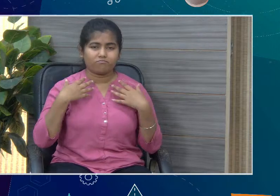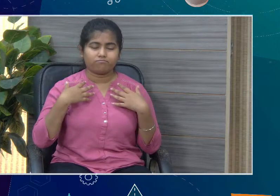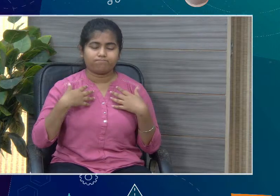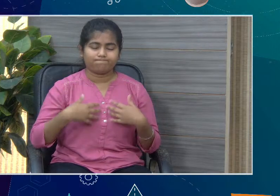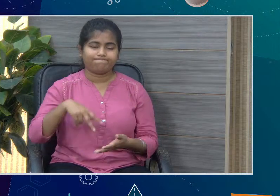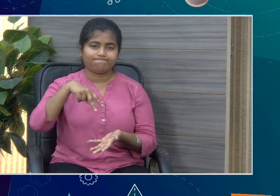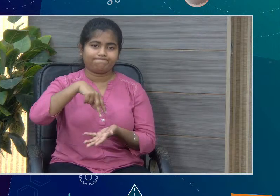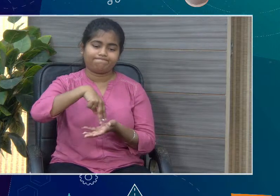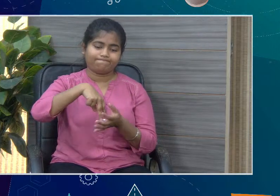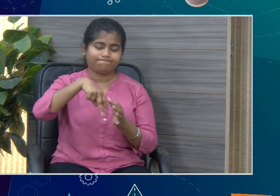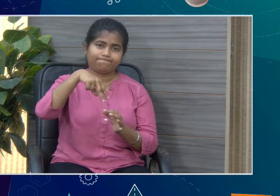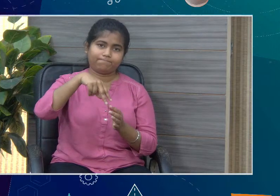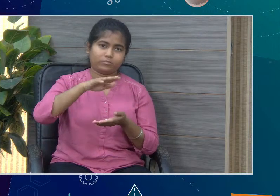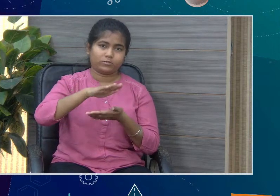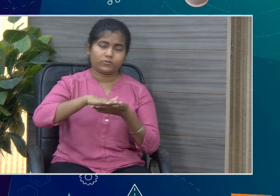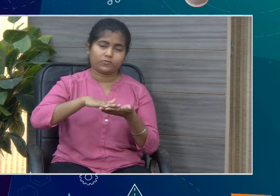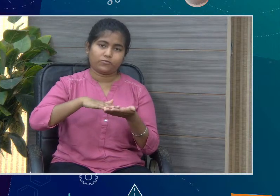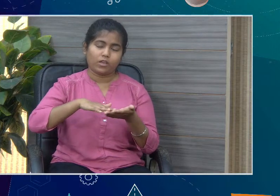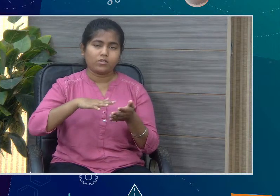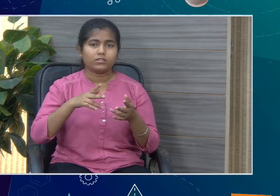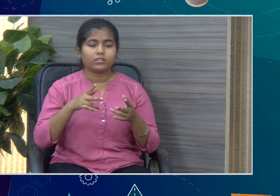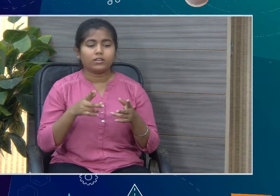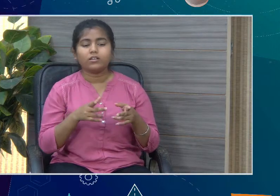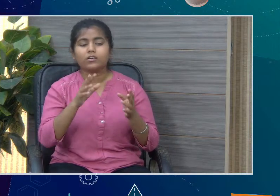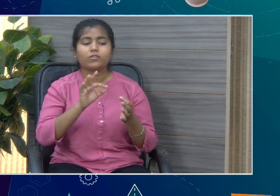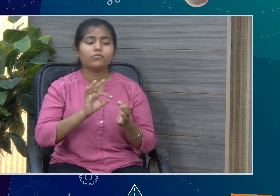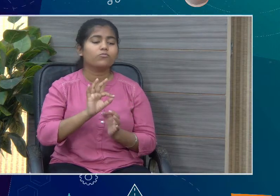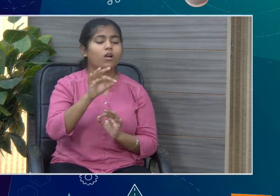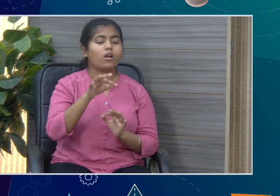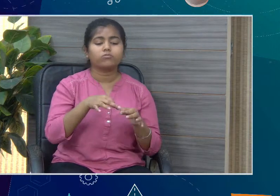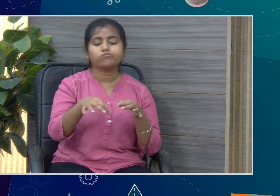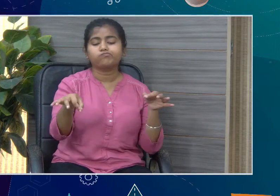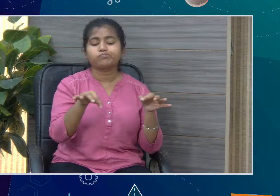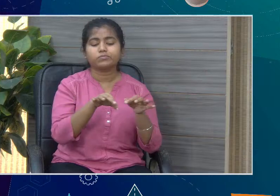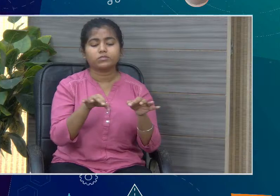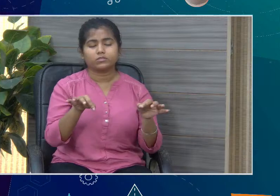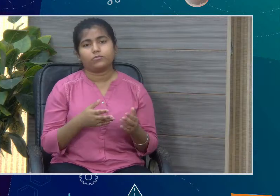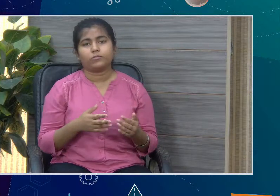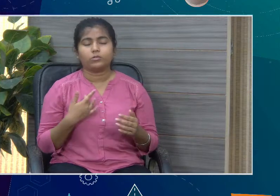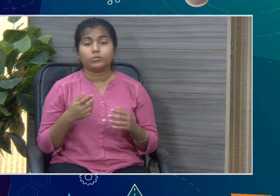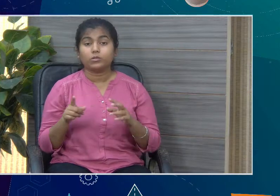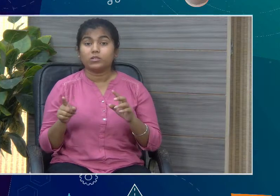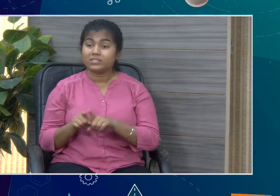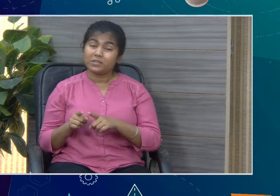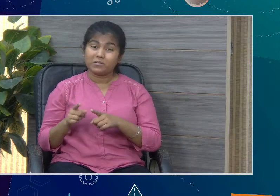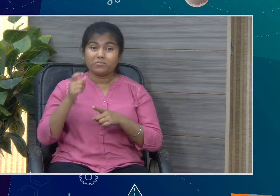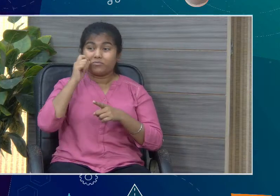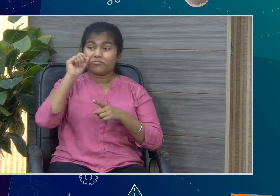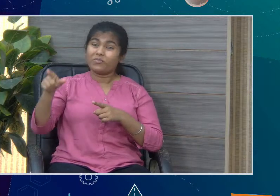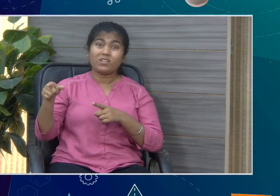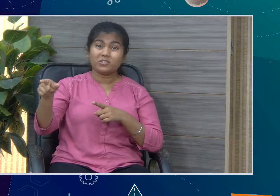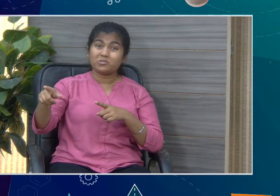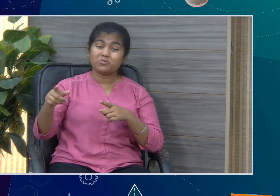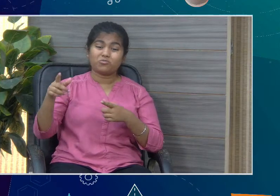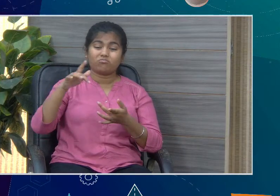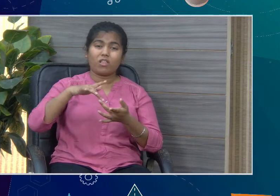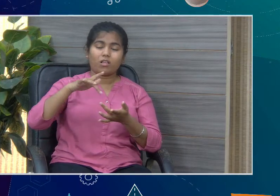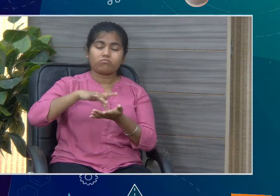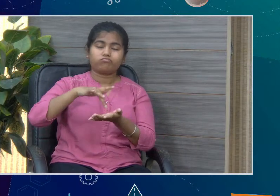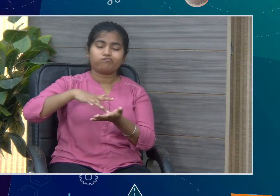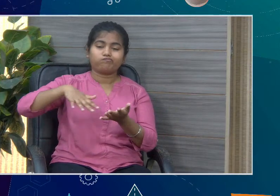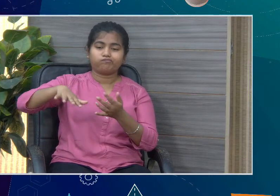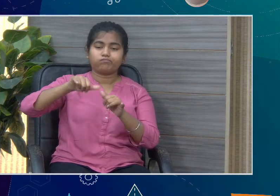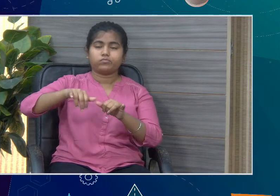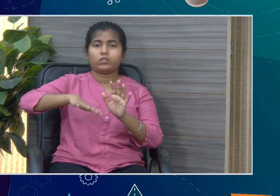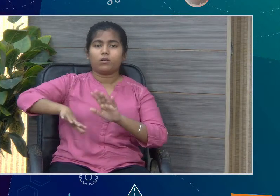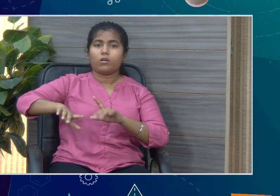to have the feeling that how Robinson was feeling and what he was doing when he